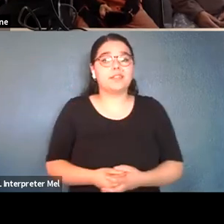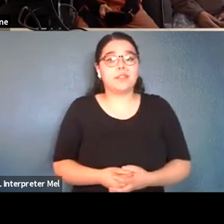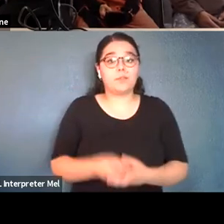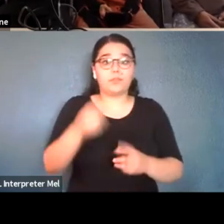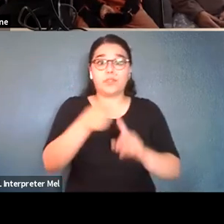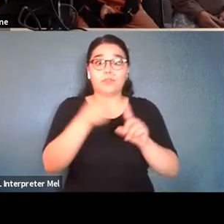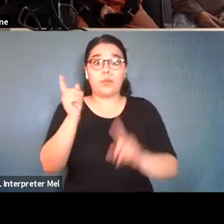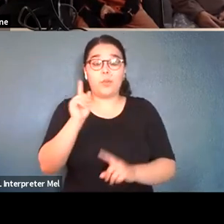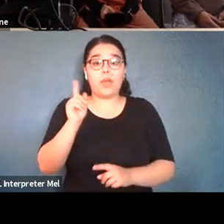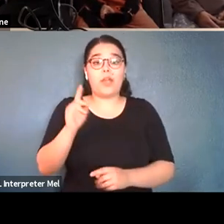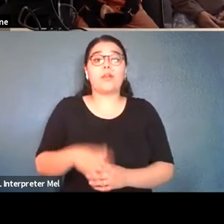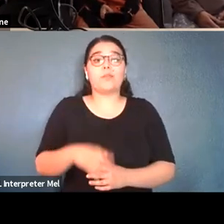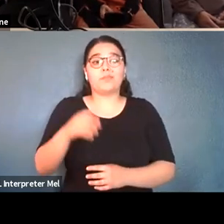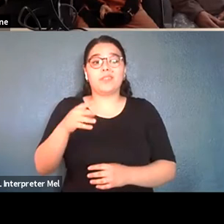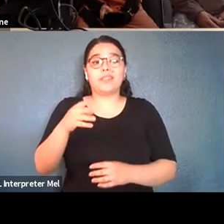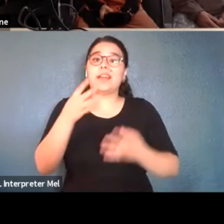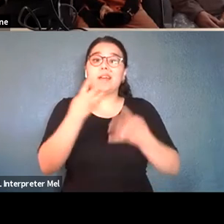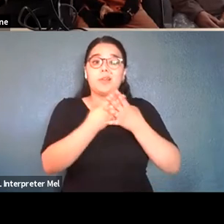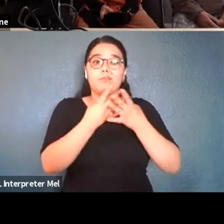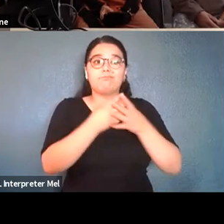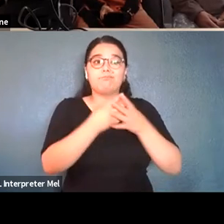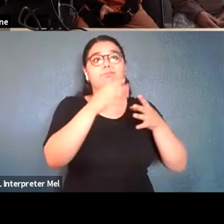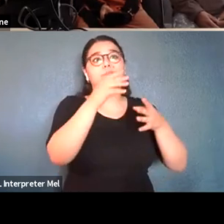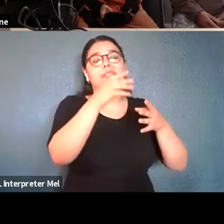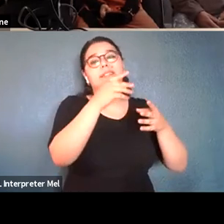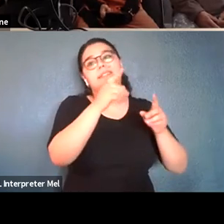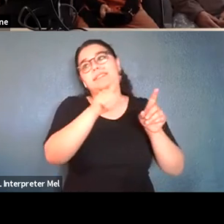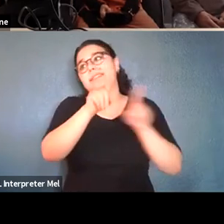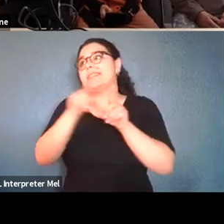street corners, community centers, welfare offices,